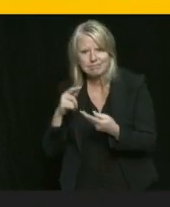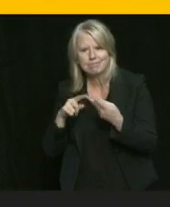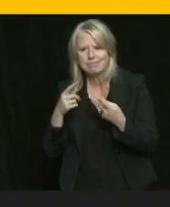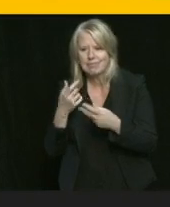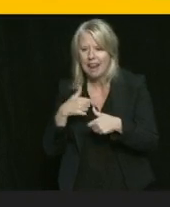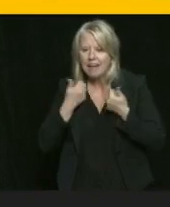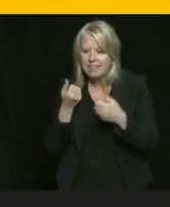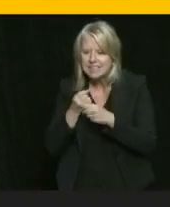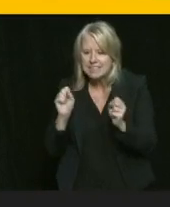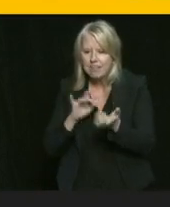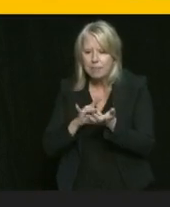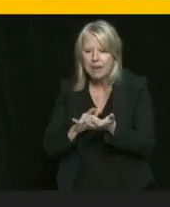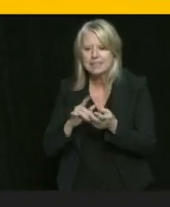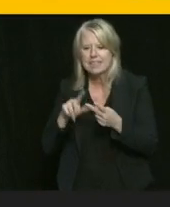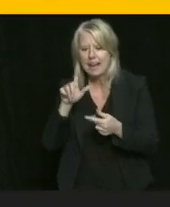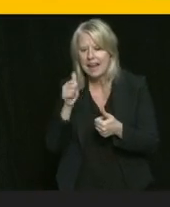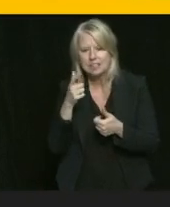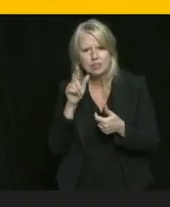from naloxone,